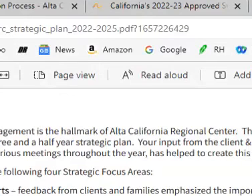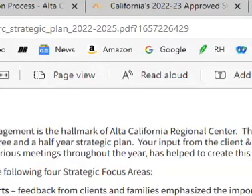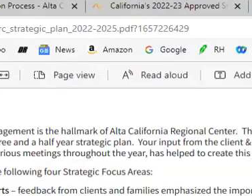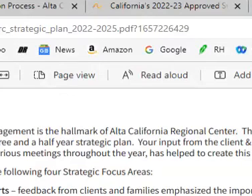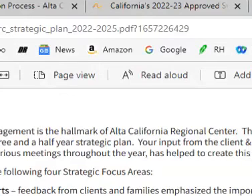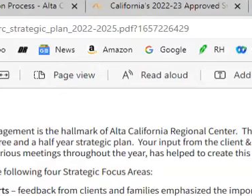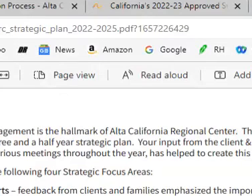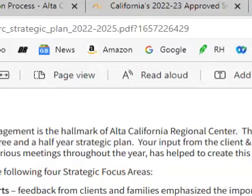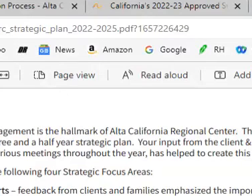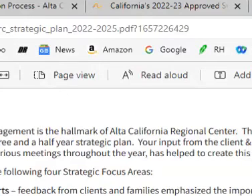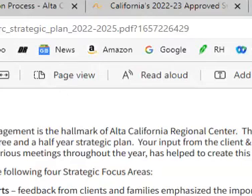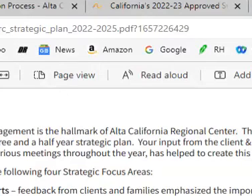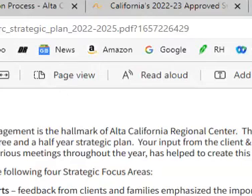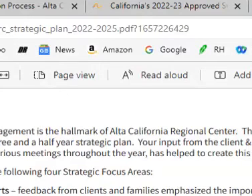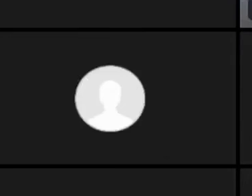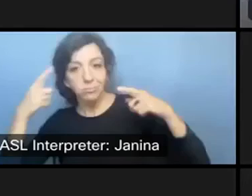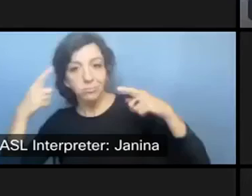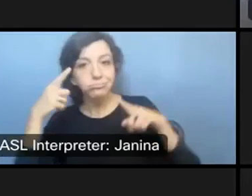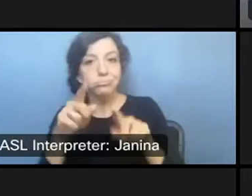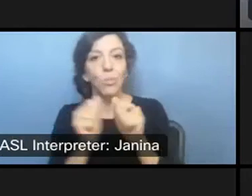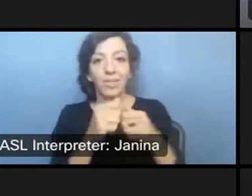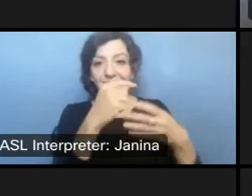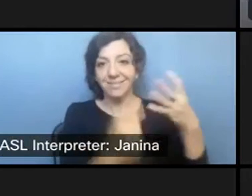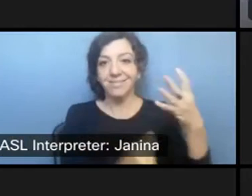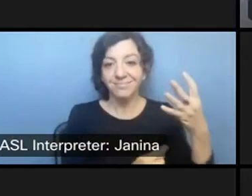in essence are aligning with our strategic plan.